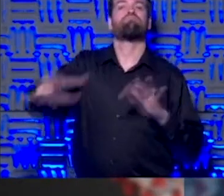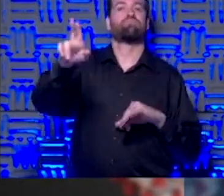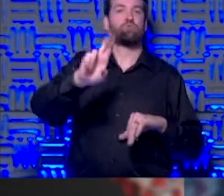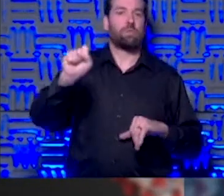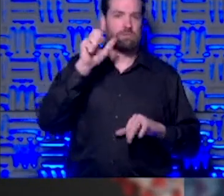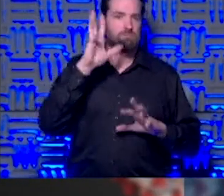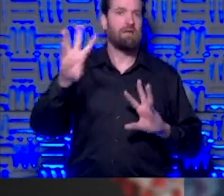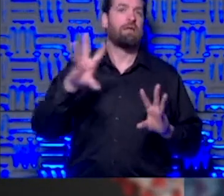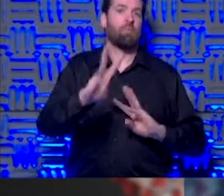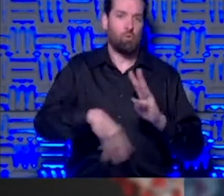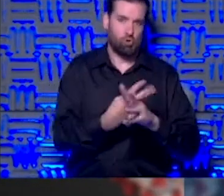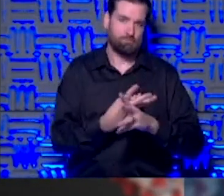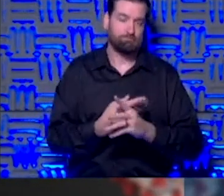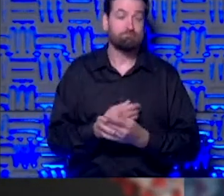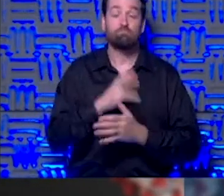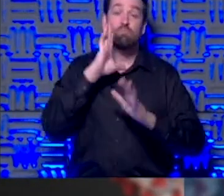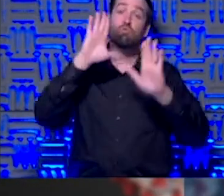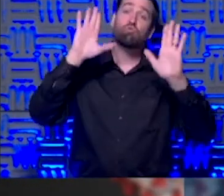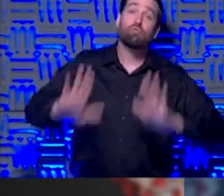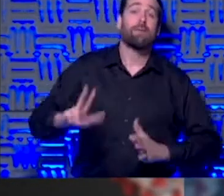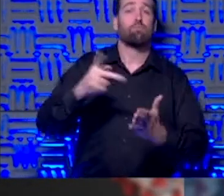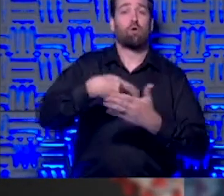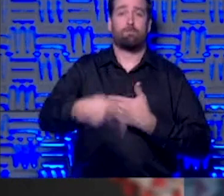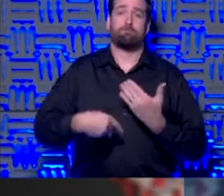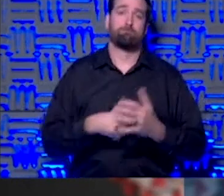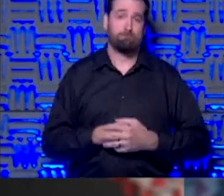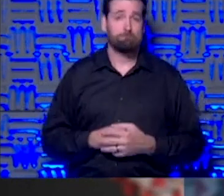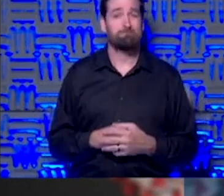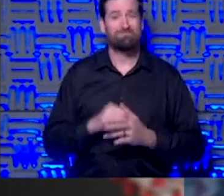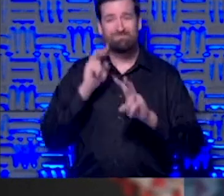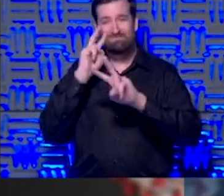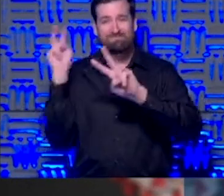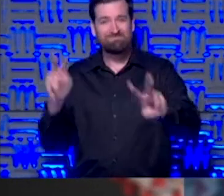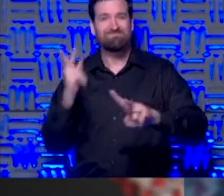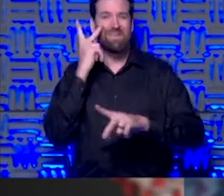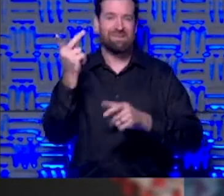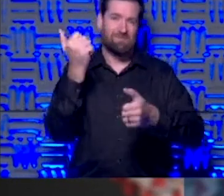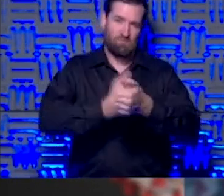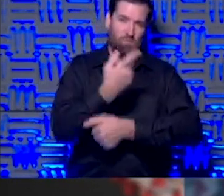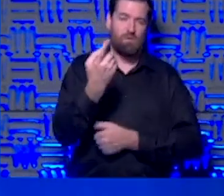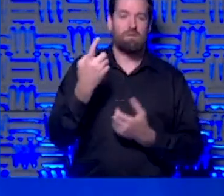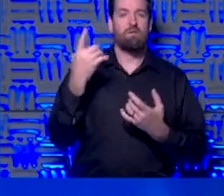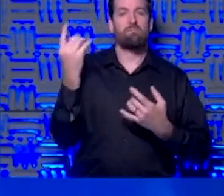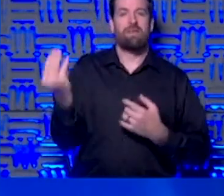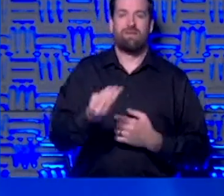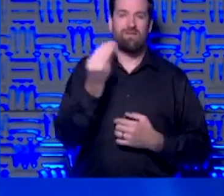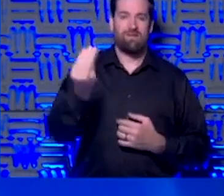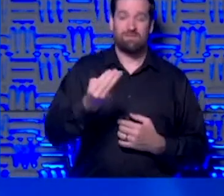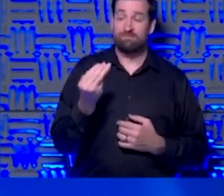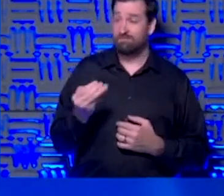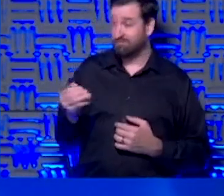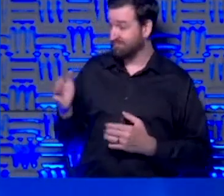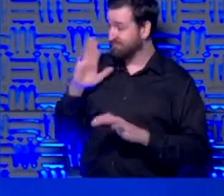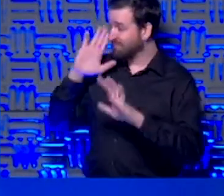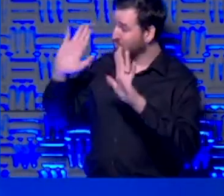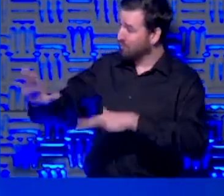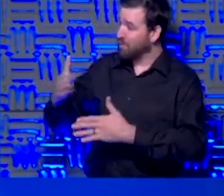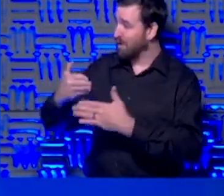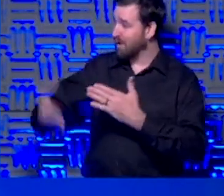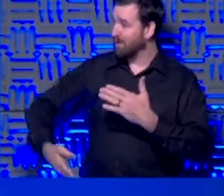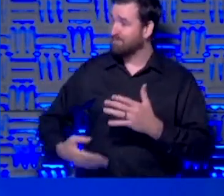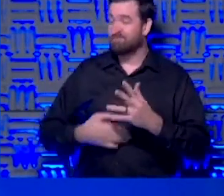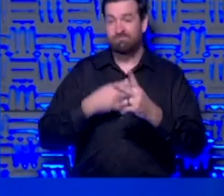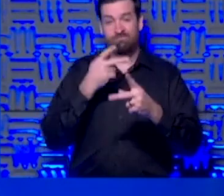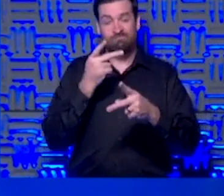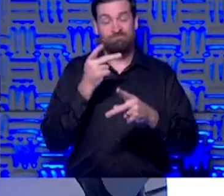and around the world. So that's going to be a great program. We look forward to seeing everybody on Monday. Yes. You have a great weekend.